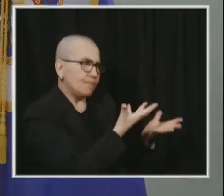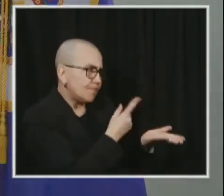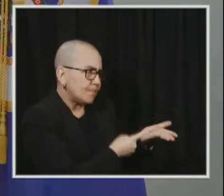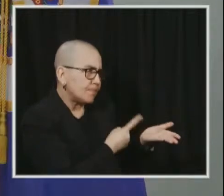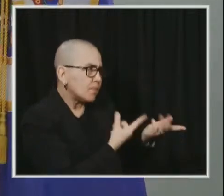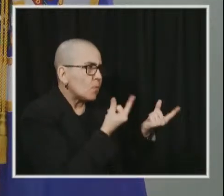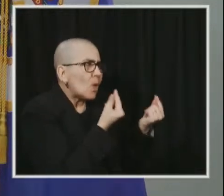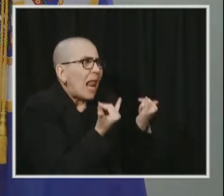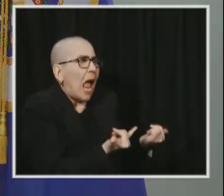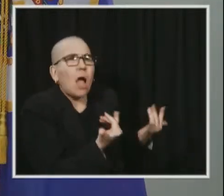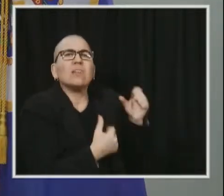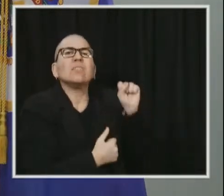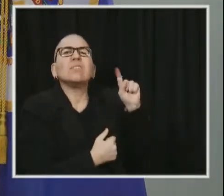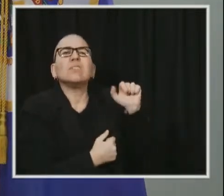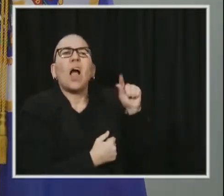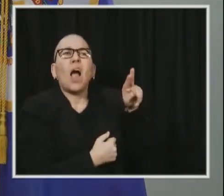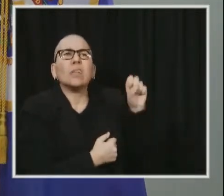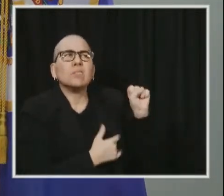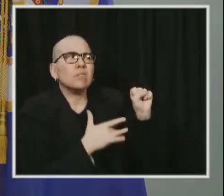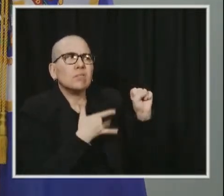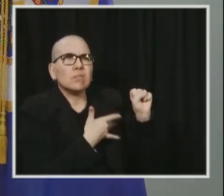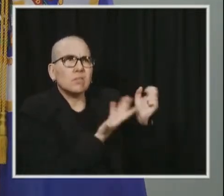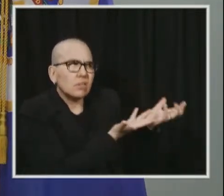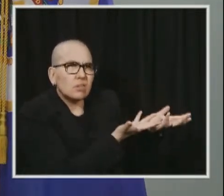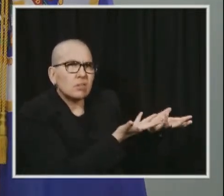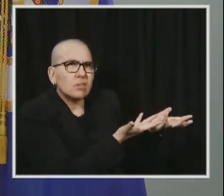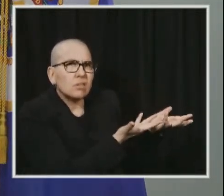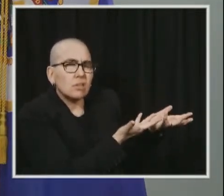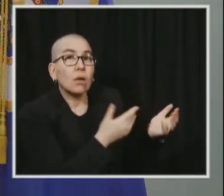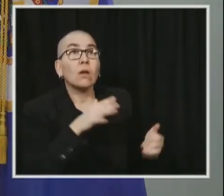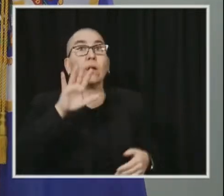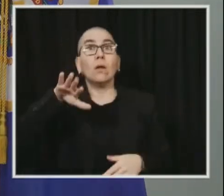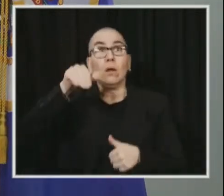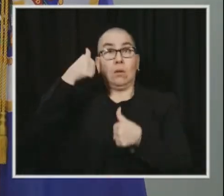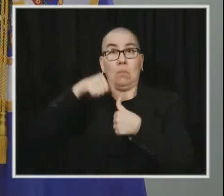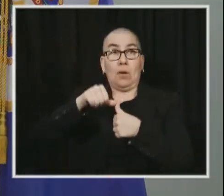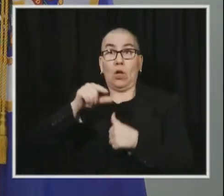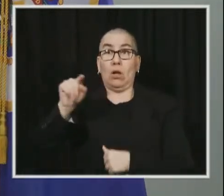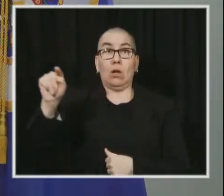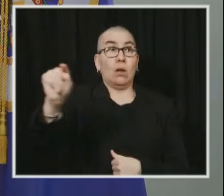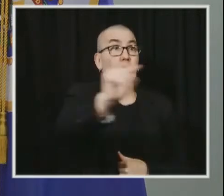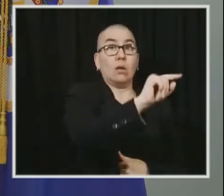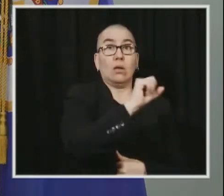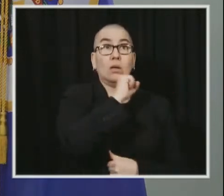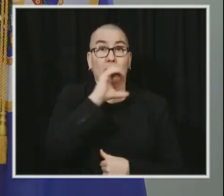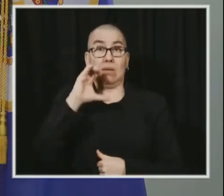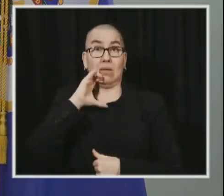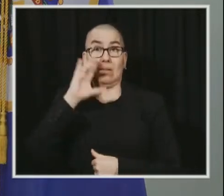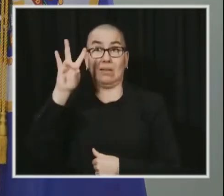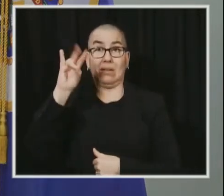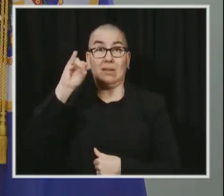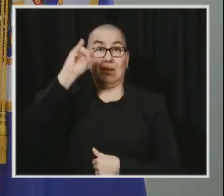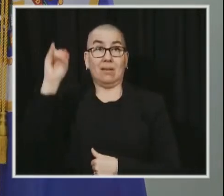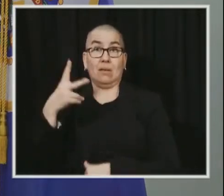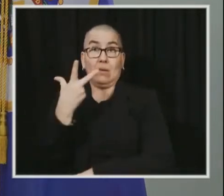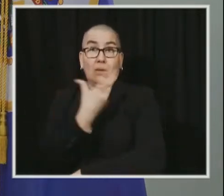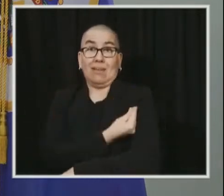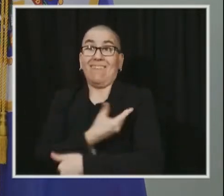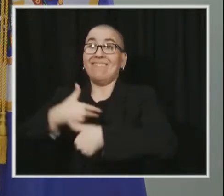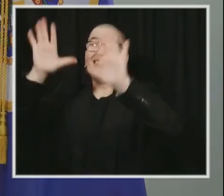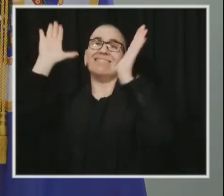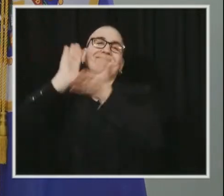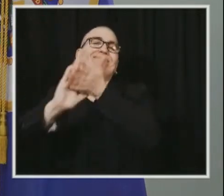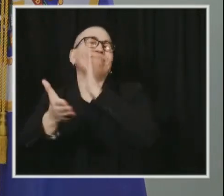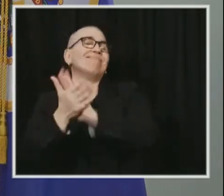that's being built, and that freeway is running, and we're almost done with the healthcare folks there. The seniors, we're moving up, and we're going to get